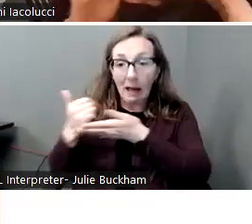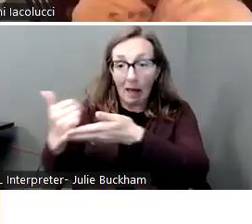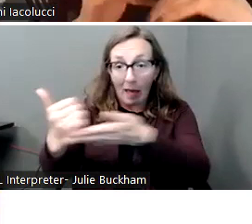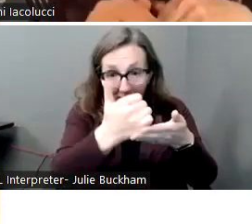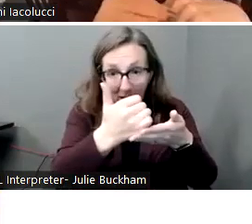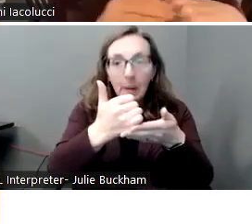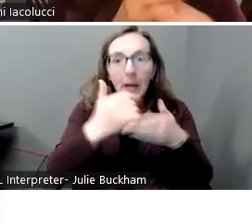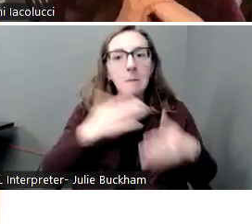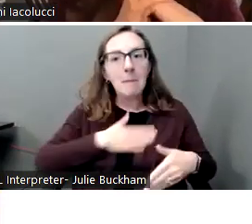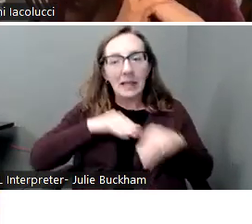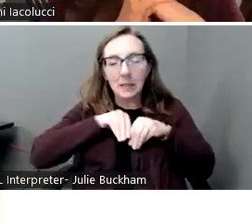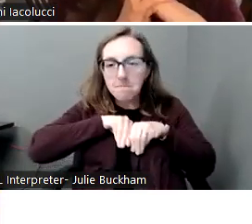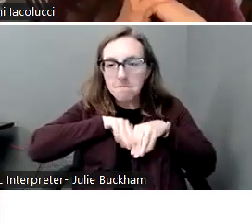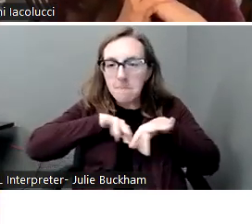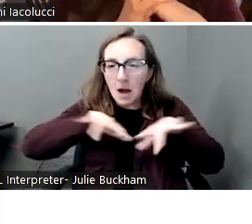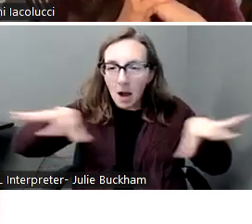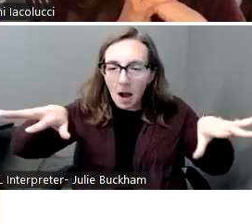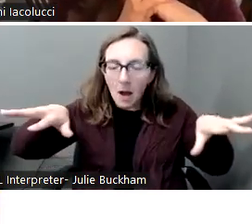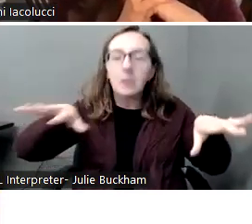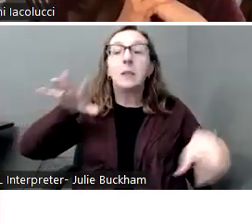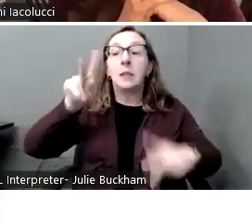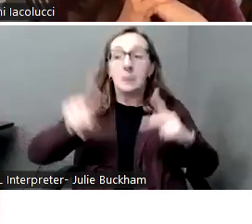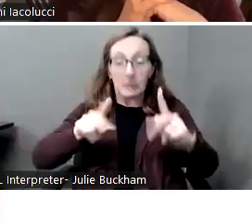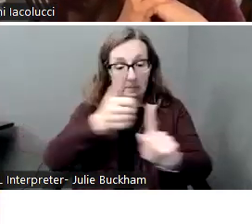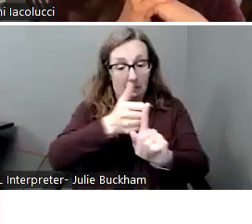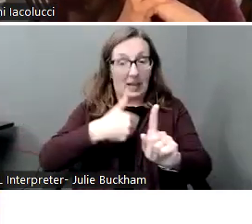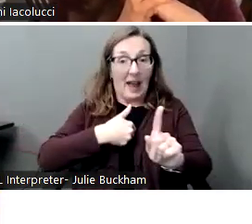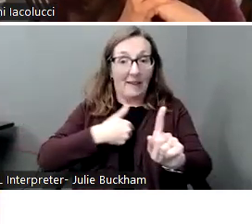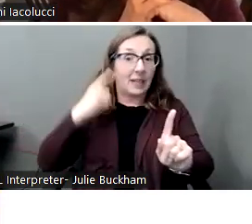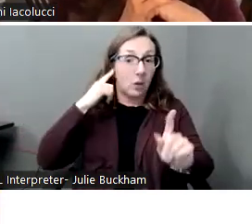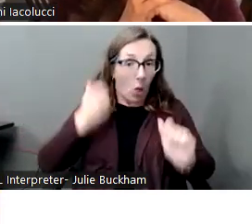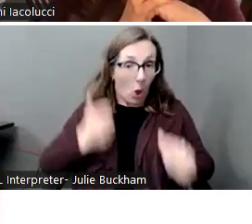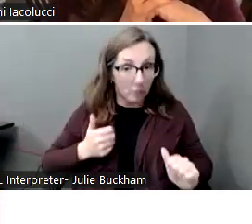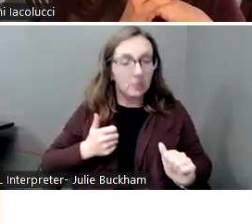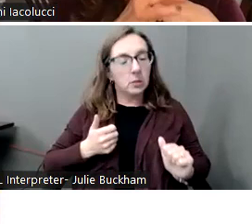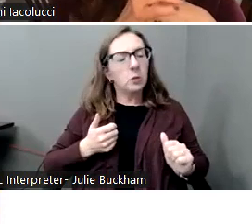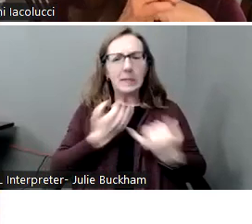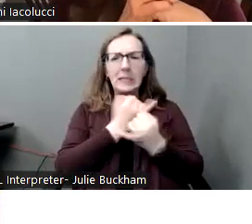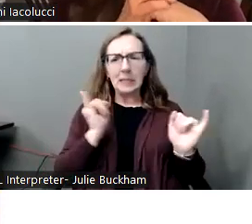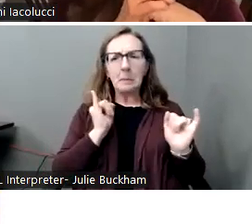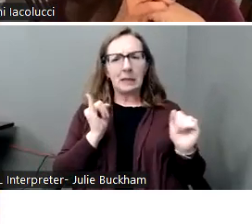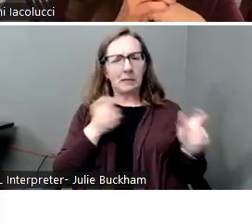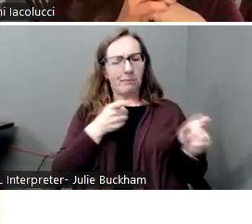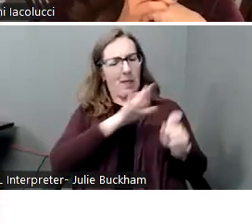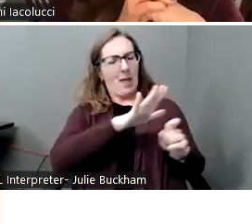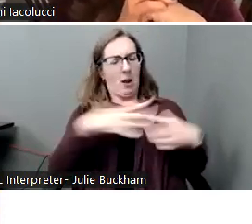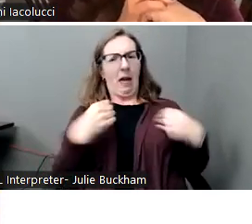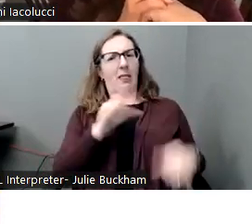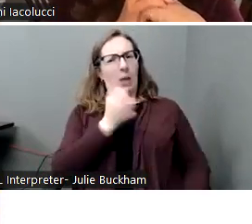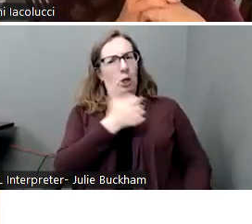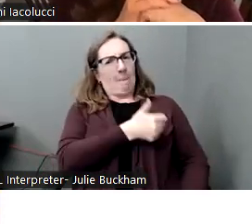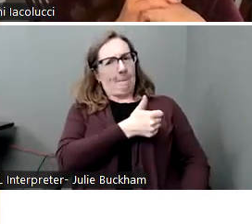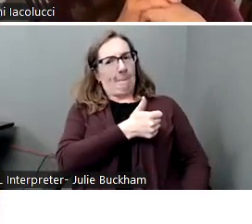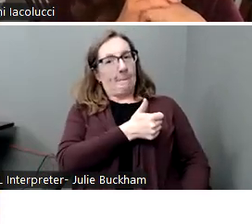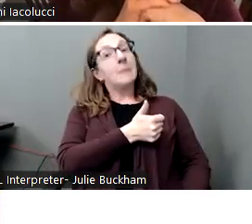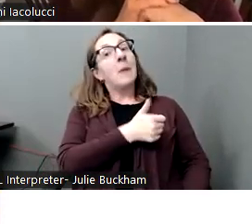You know, we want people with hearing loss to be able to manage their health care independently, but they can also be a great